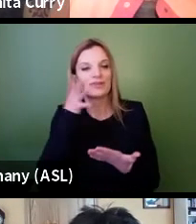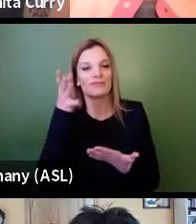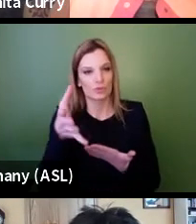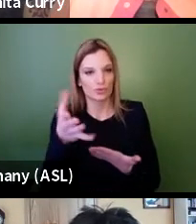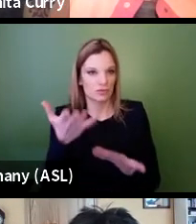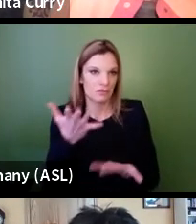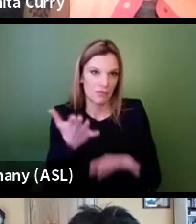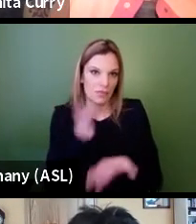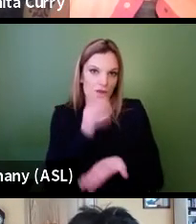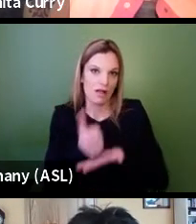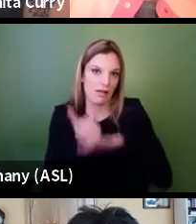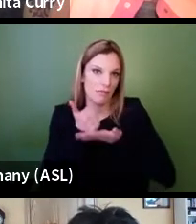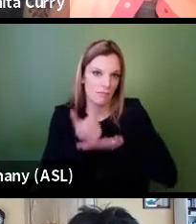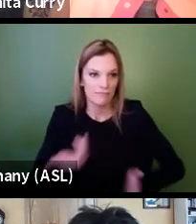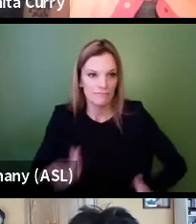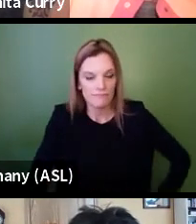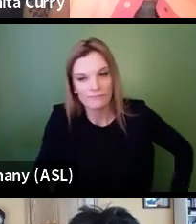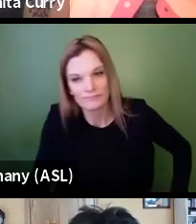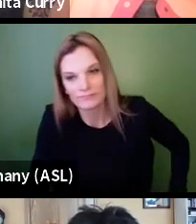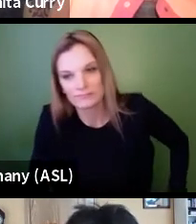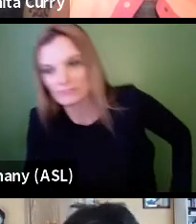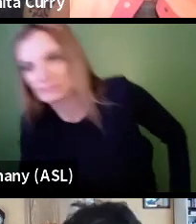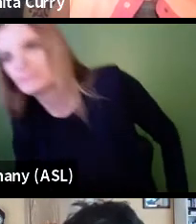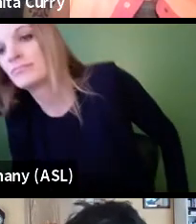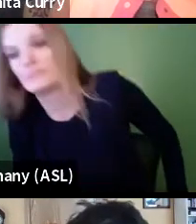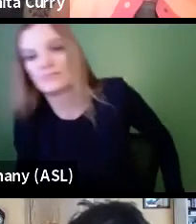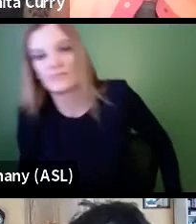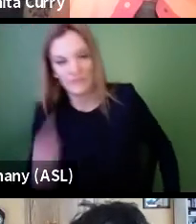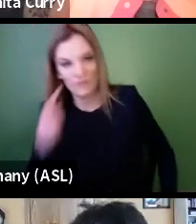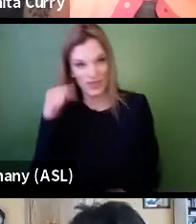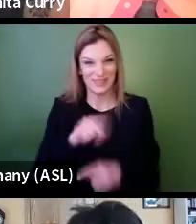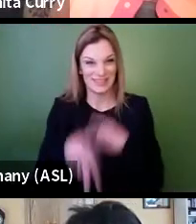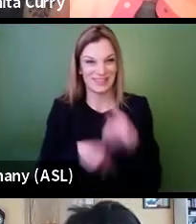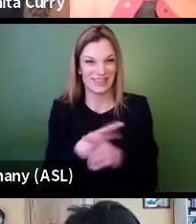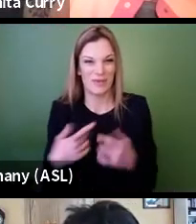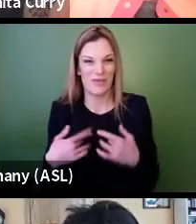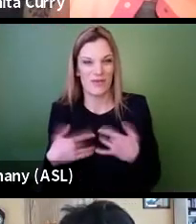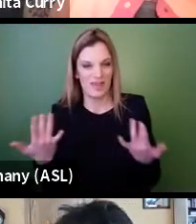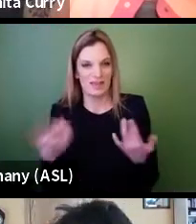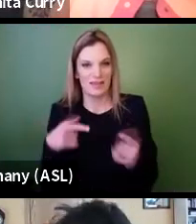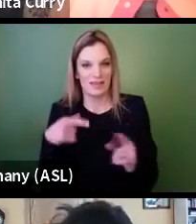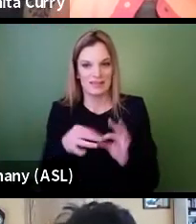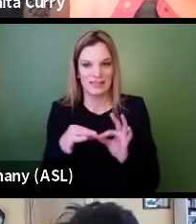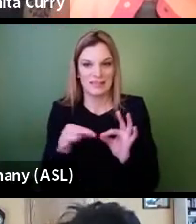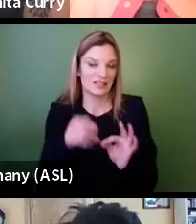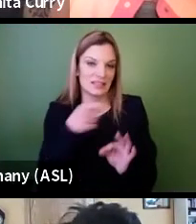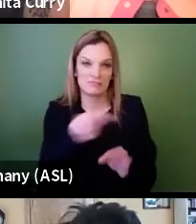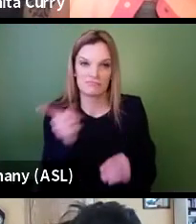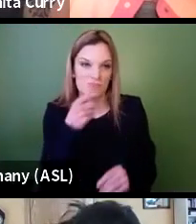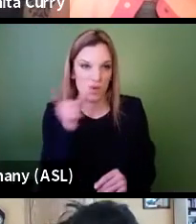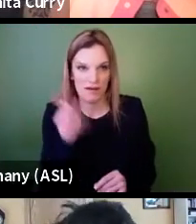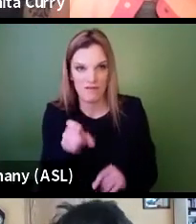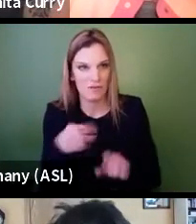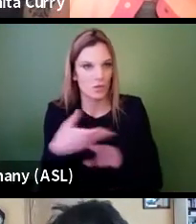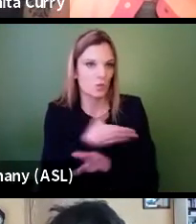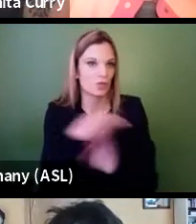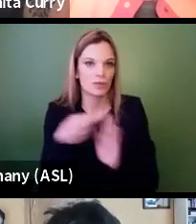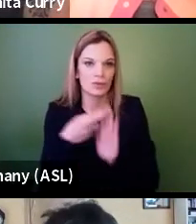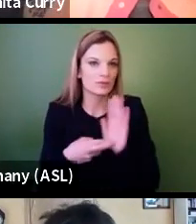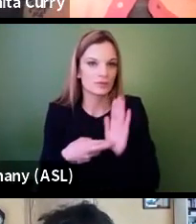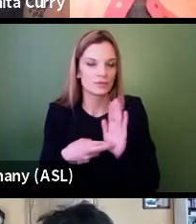find useful. But you certainly don't, for this type of an event, it says very clearly on the website, you don't have to pre-register,